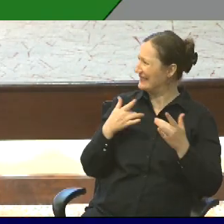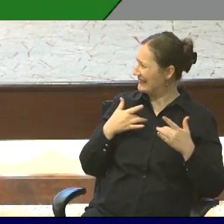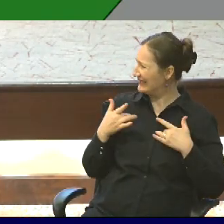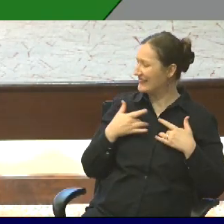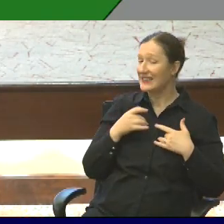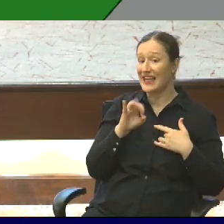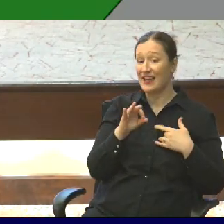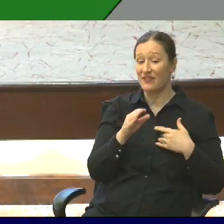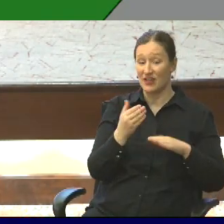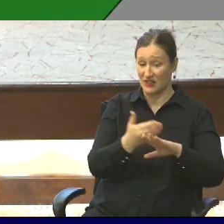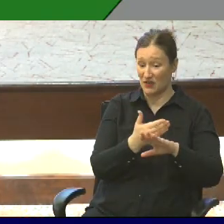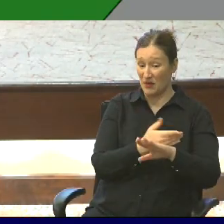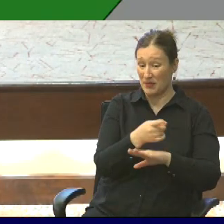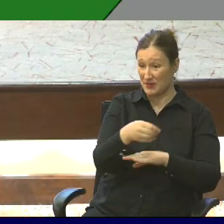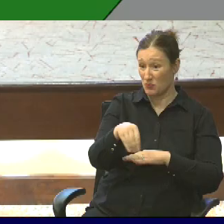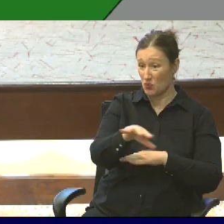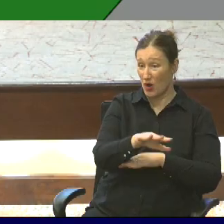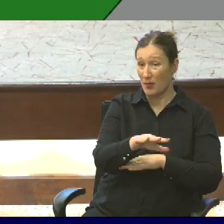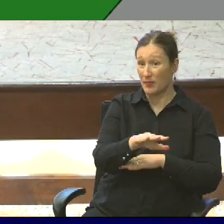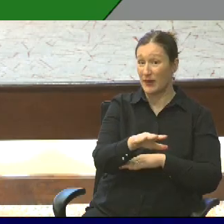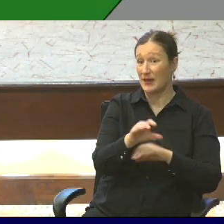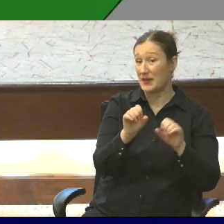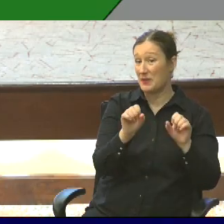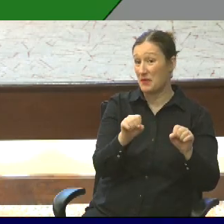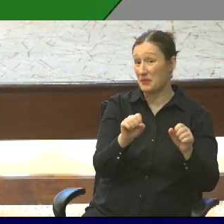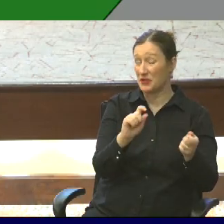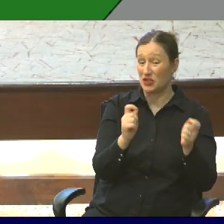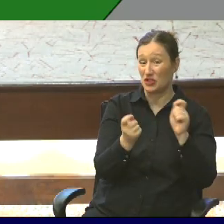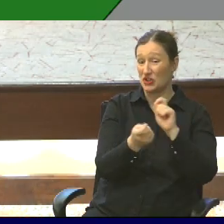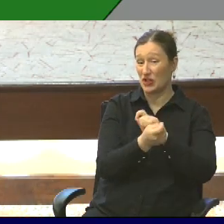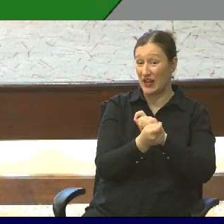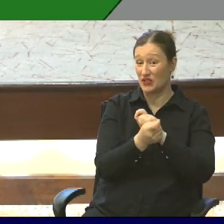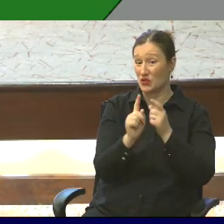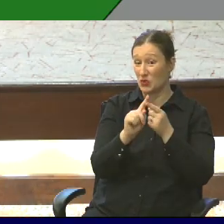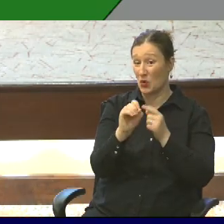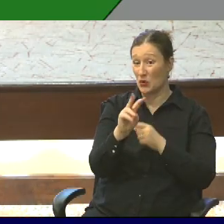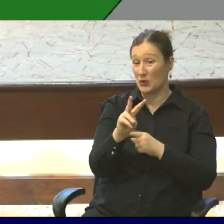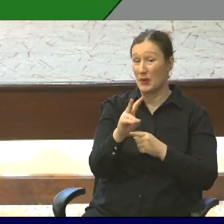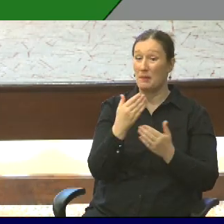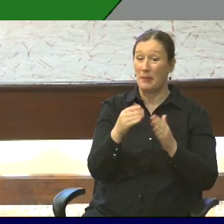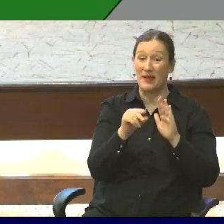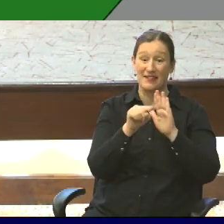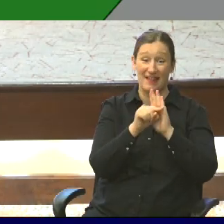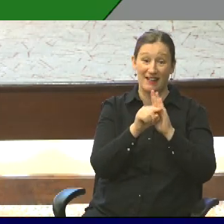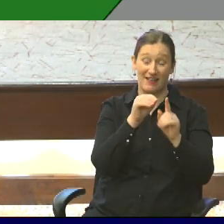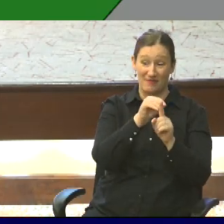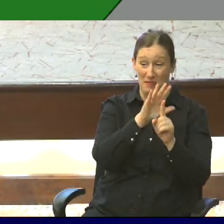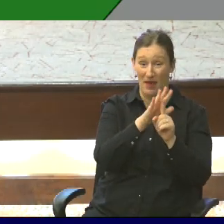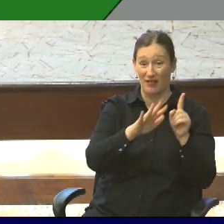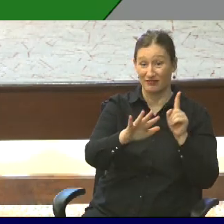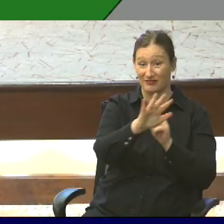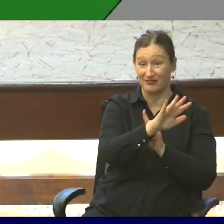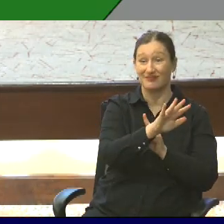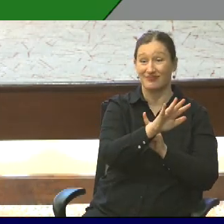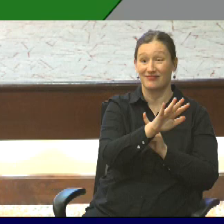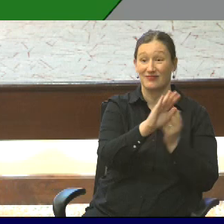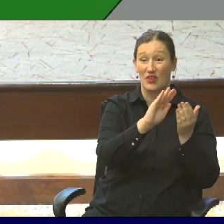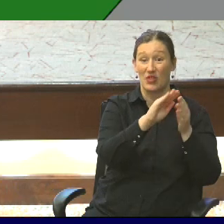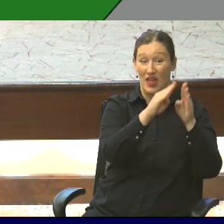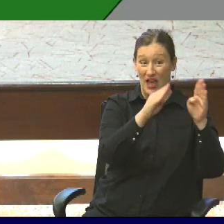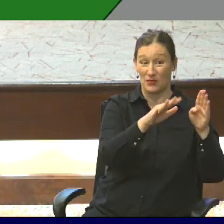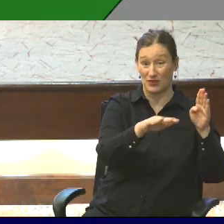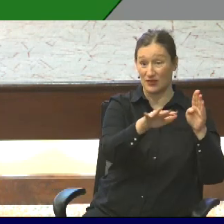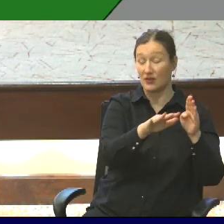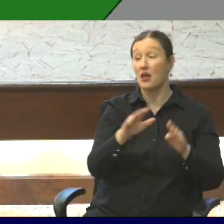was developed to what would be allowed in O2, it could potentially cause some negative impacts to those homes. Baylor